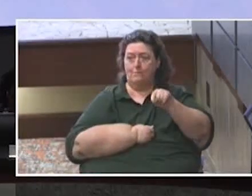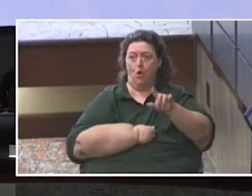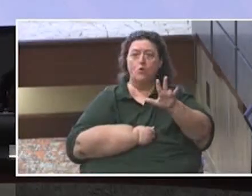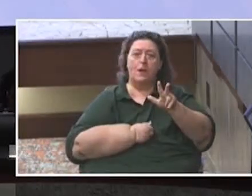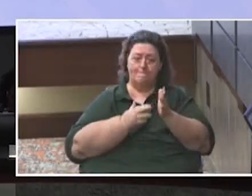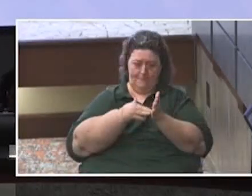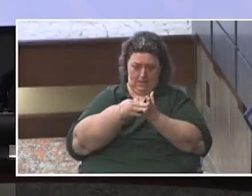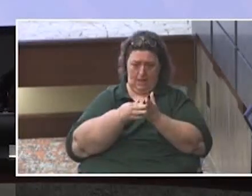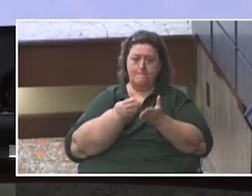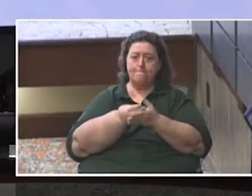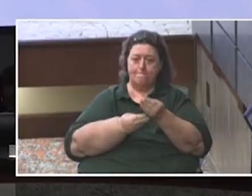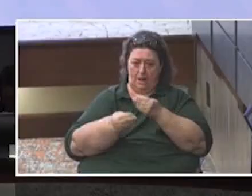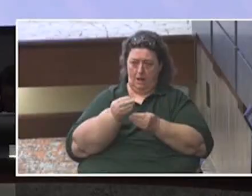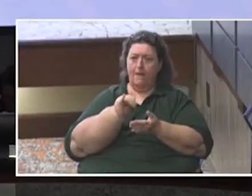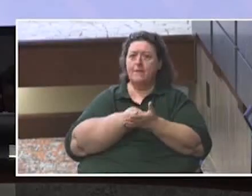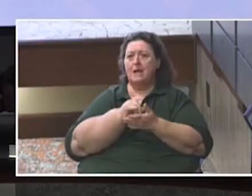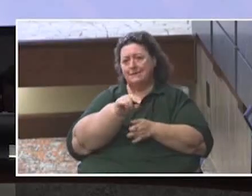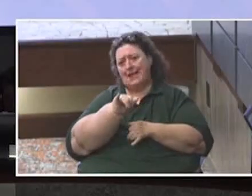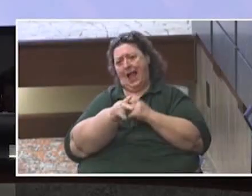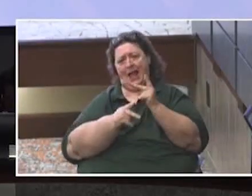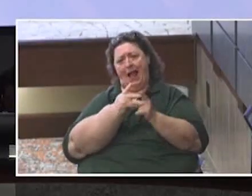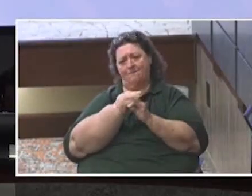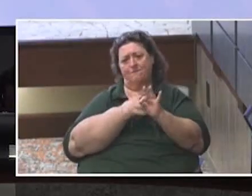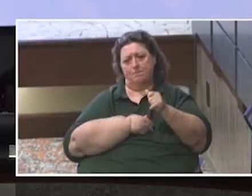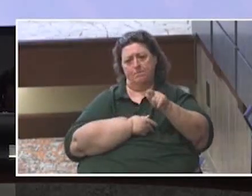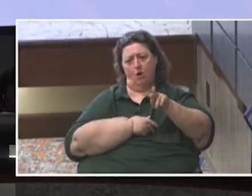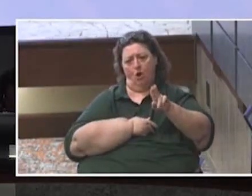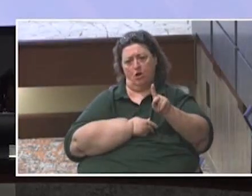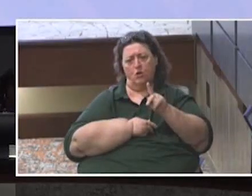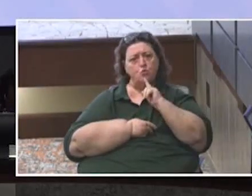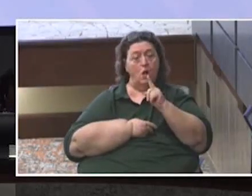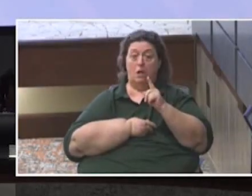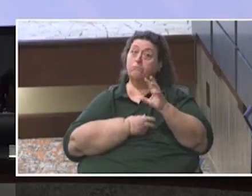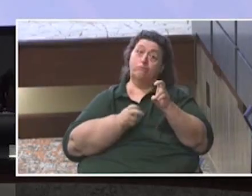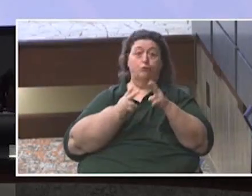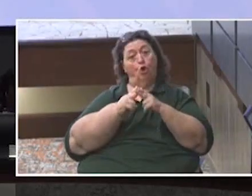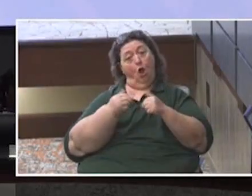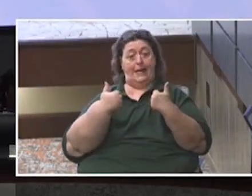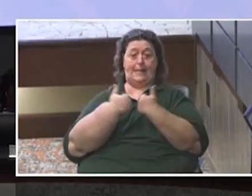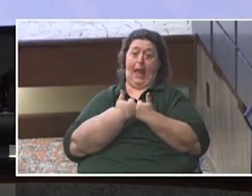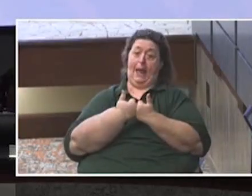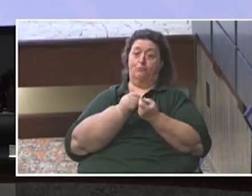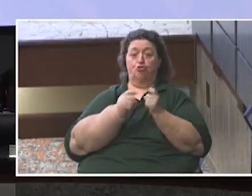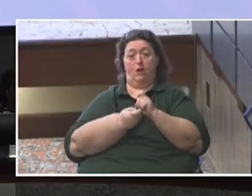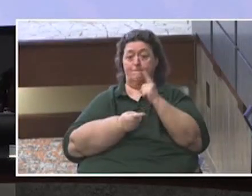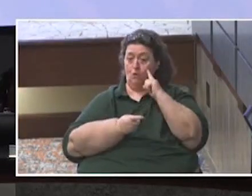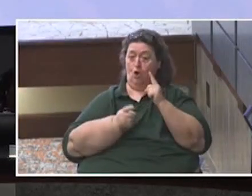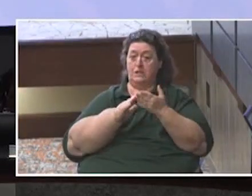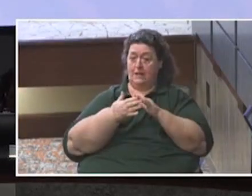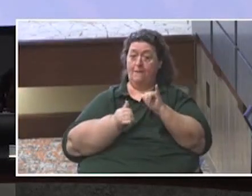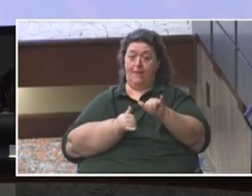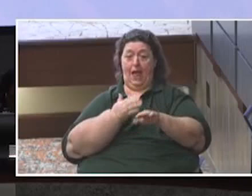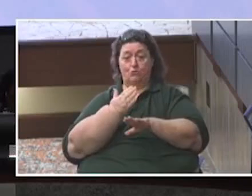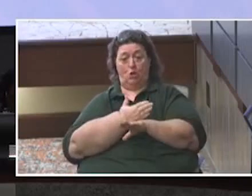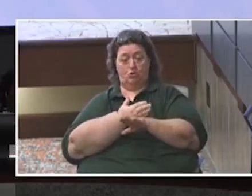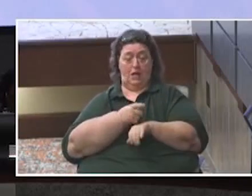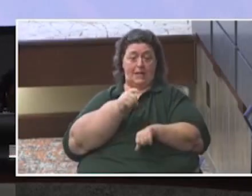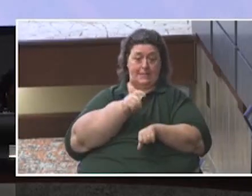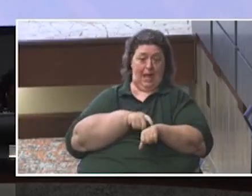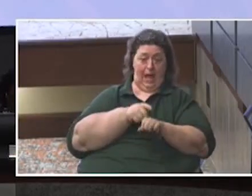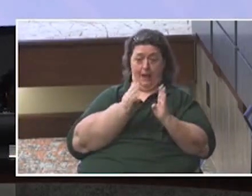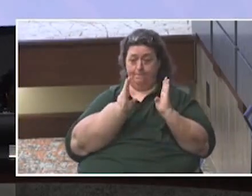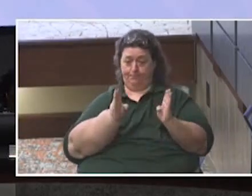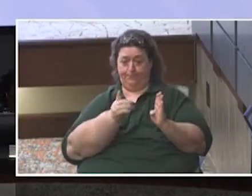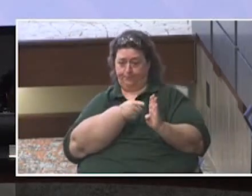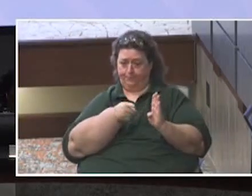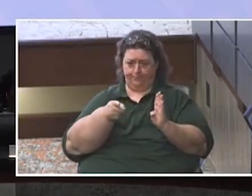is going and just the type of park that's really a game changer for our city. I mentioned that construction timeline. We did end